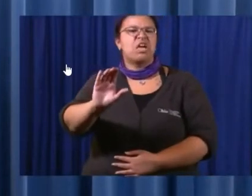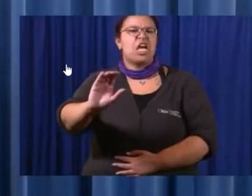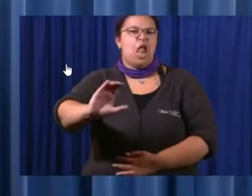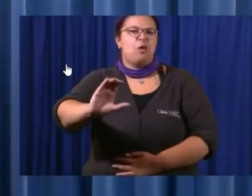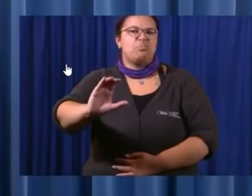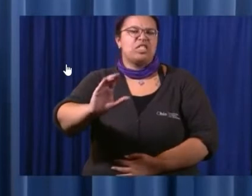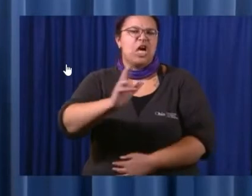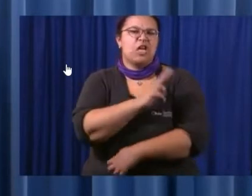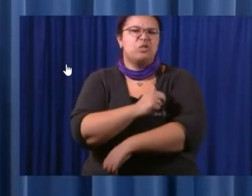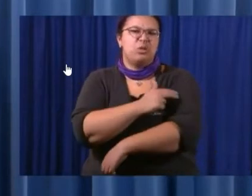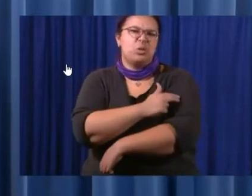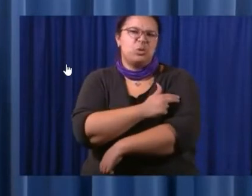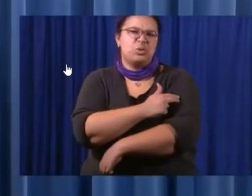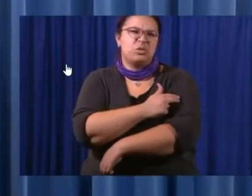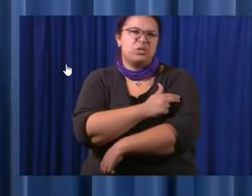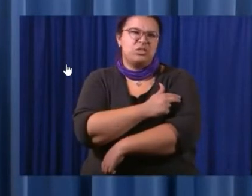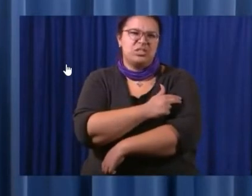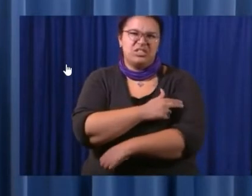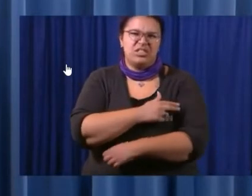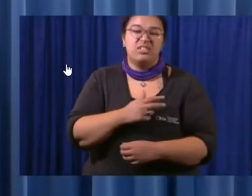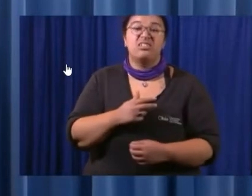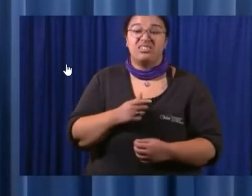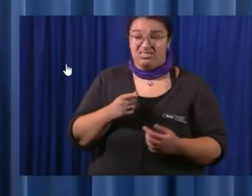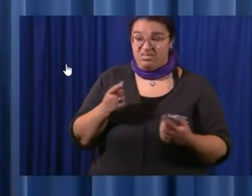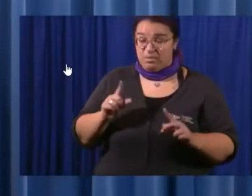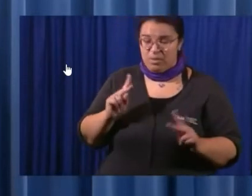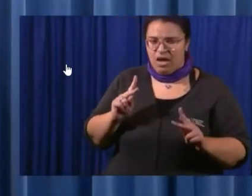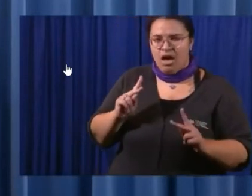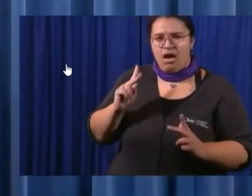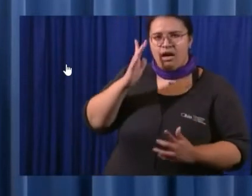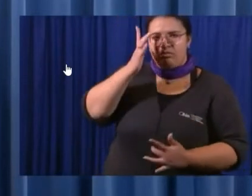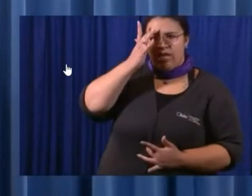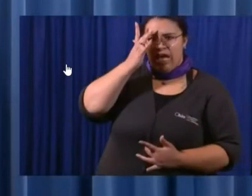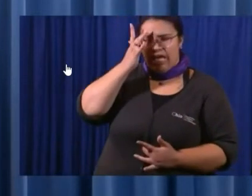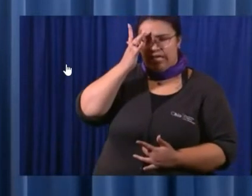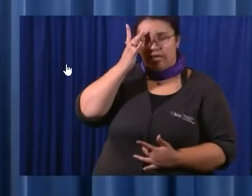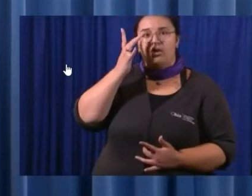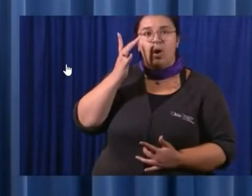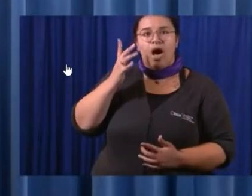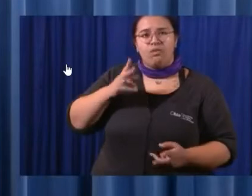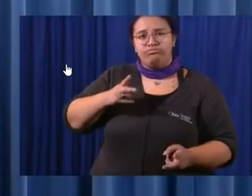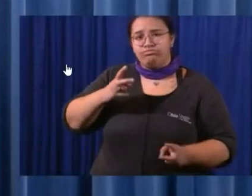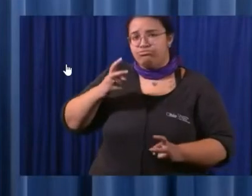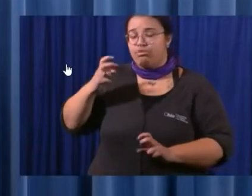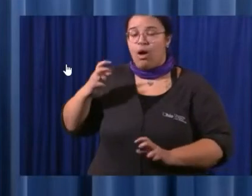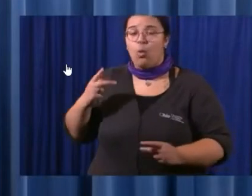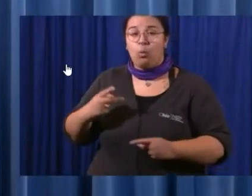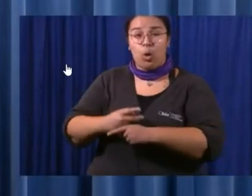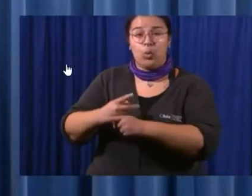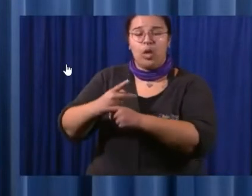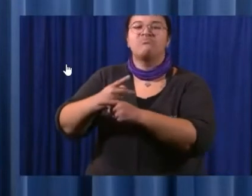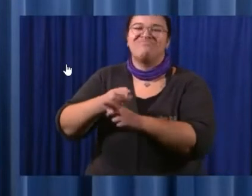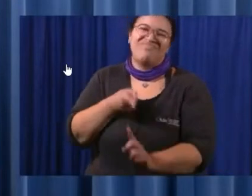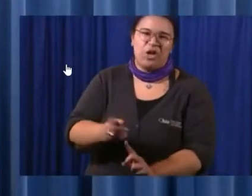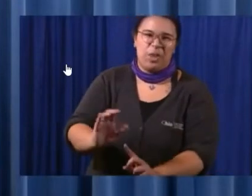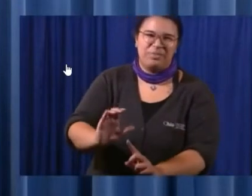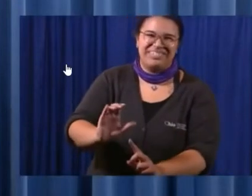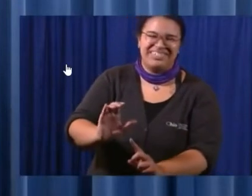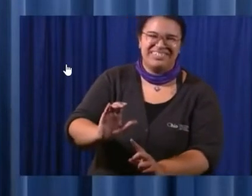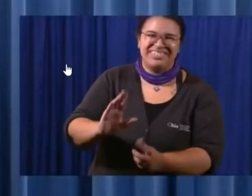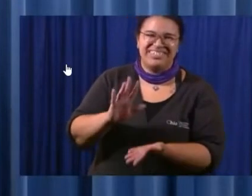hospitals, at least for the people who are more sick. Many of them will end up in the Columbus hospital. So we're going to continue to monitor those. We're seeing certainly